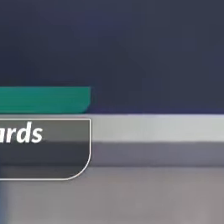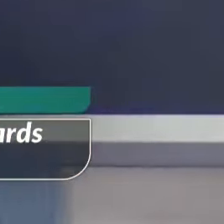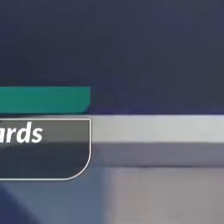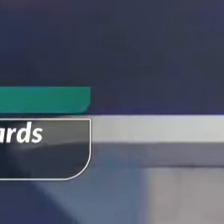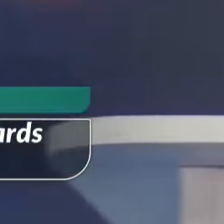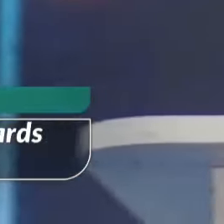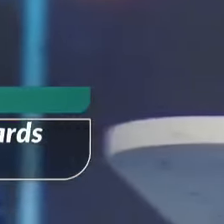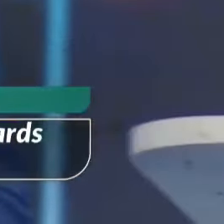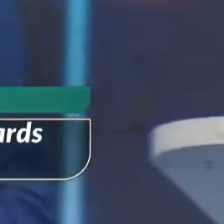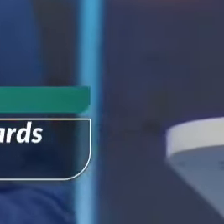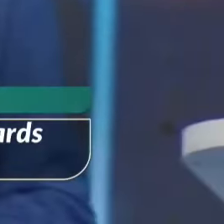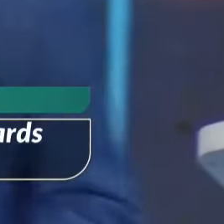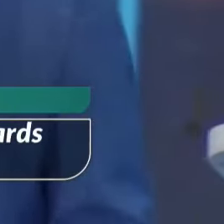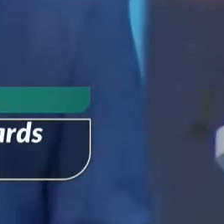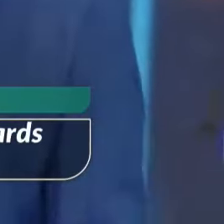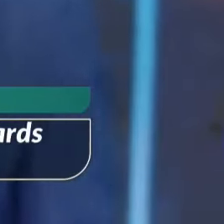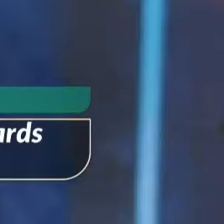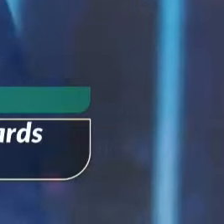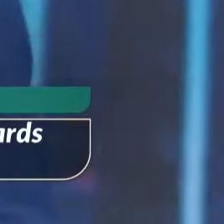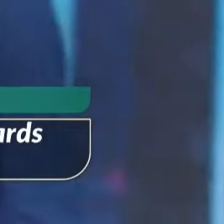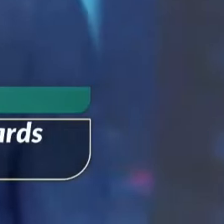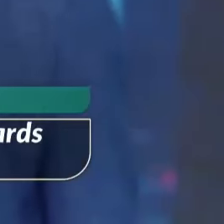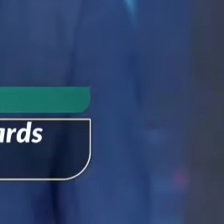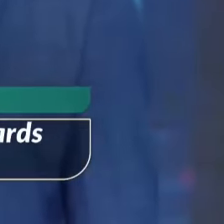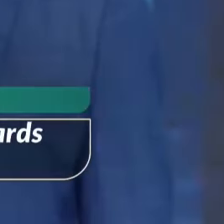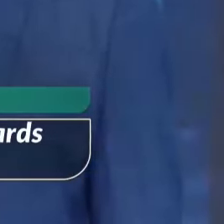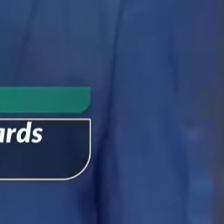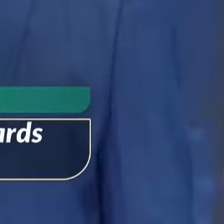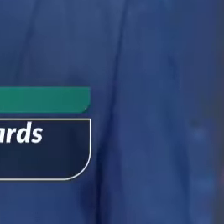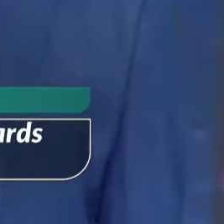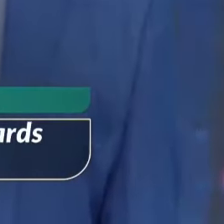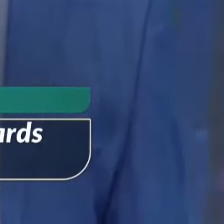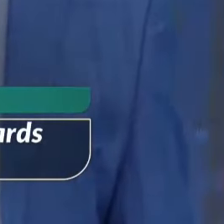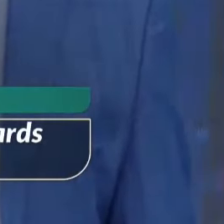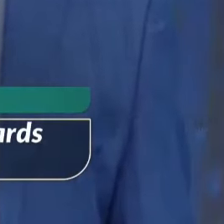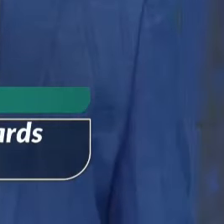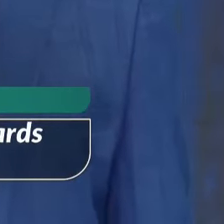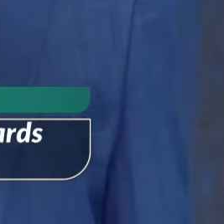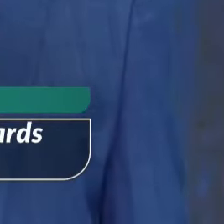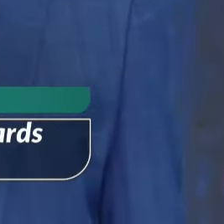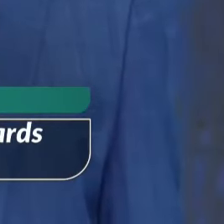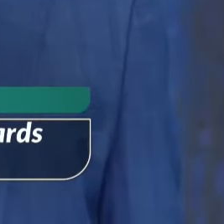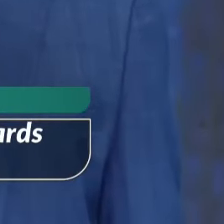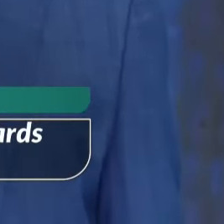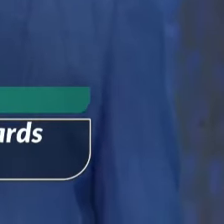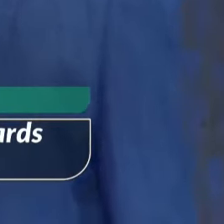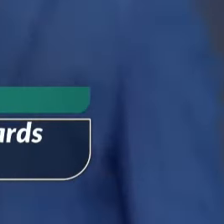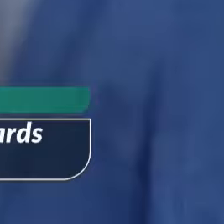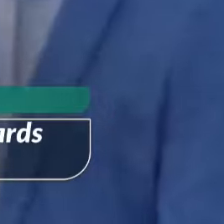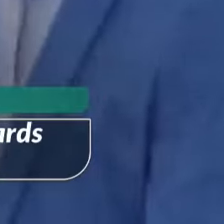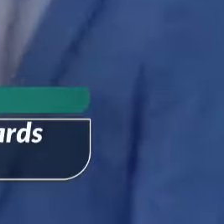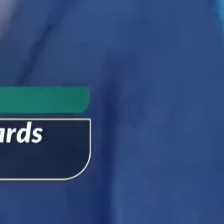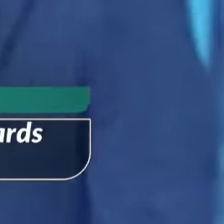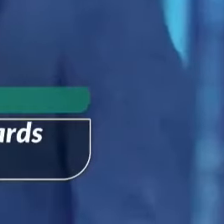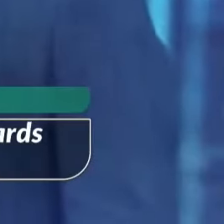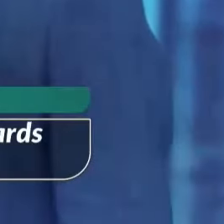if you don't drive, you drive a car, you drive a bicycle, you